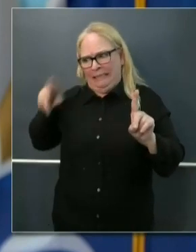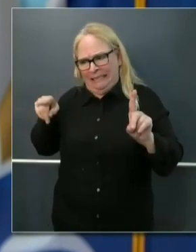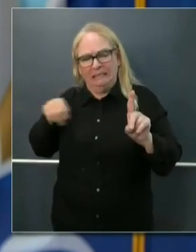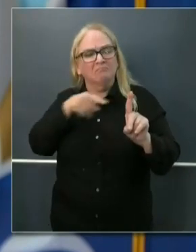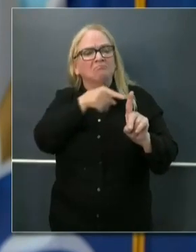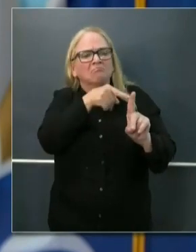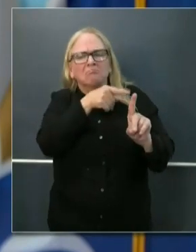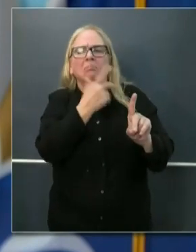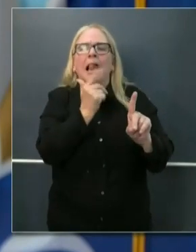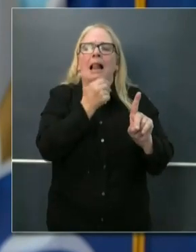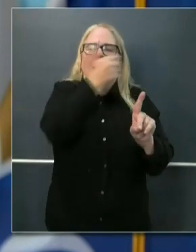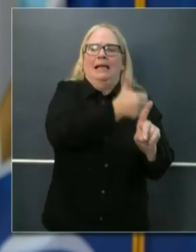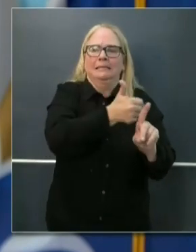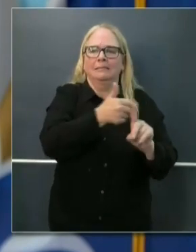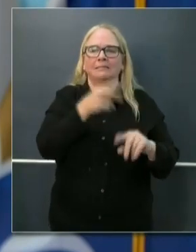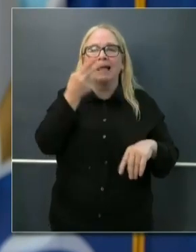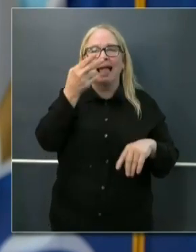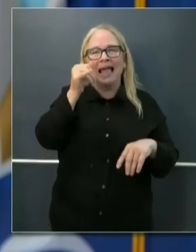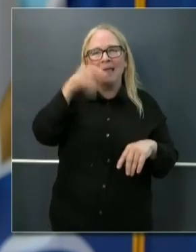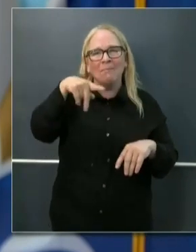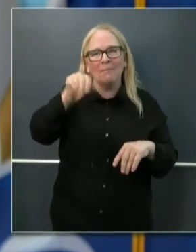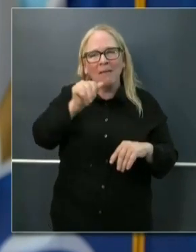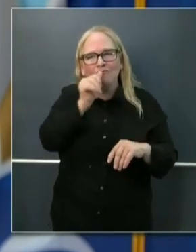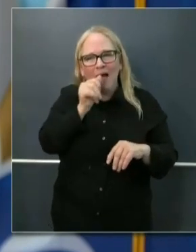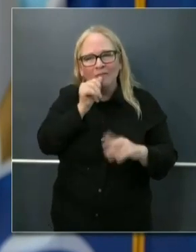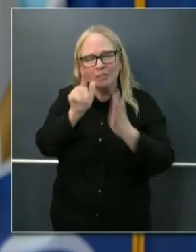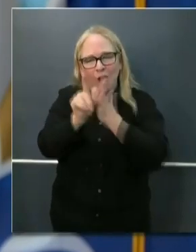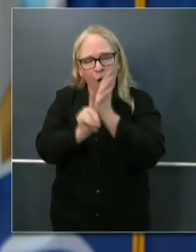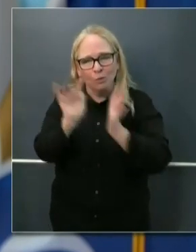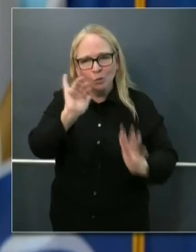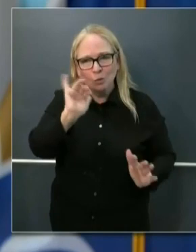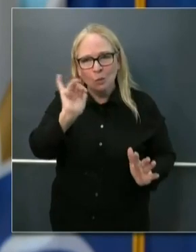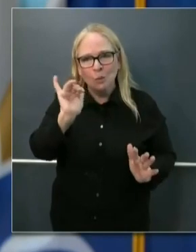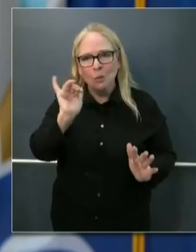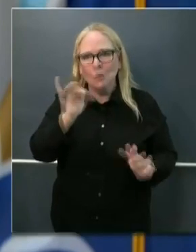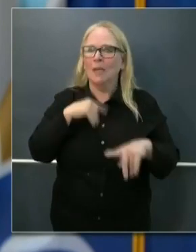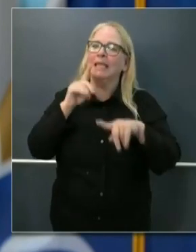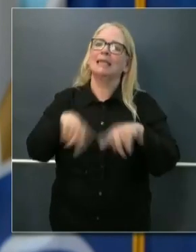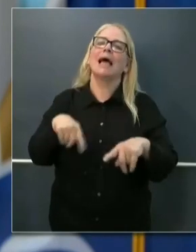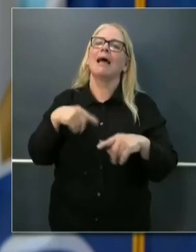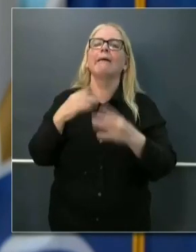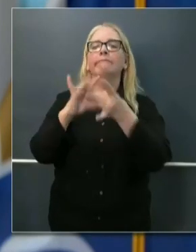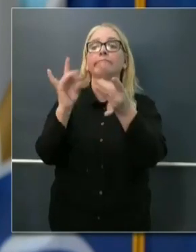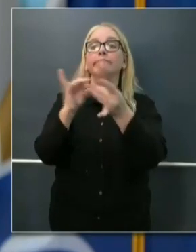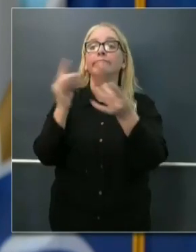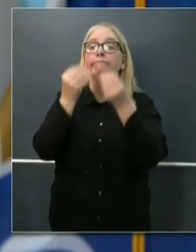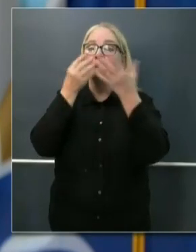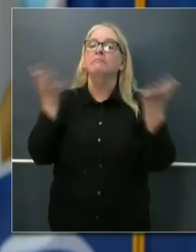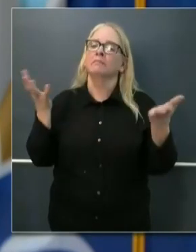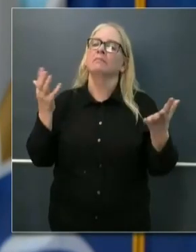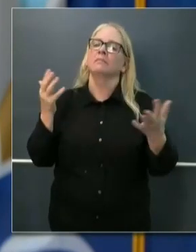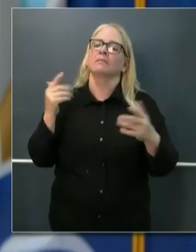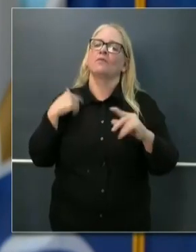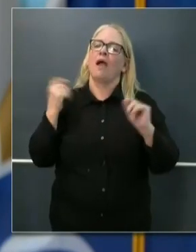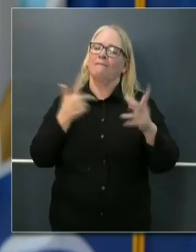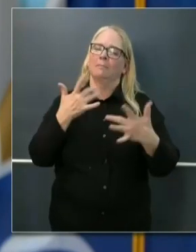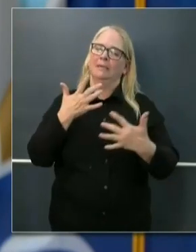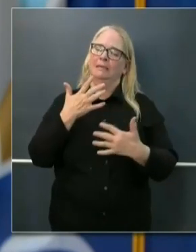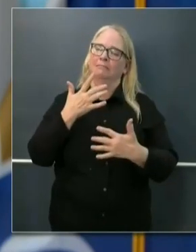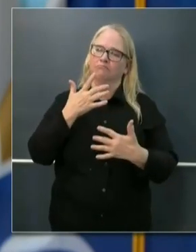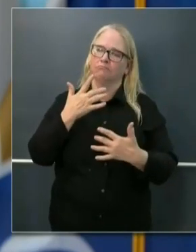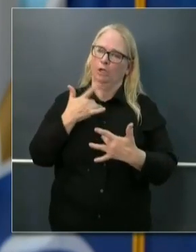there. There are patient privacy issues, particularly in that space, that we all should be concerned about. But